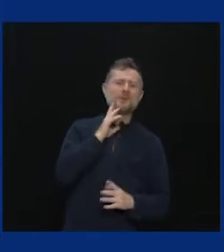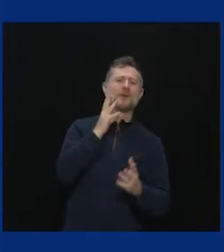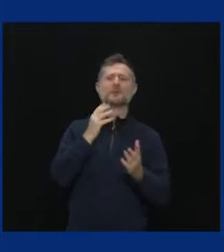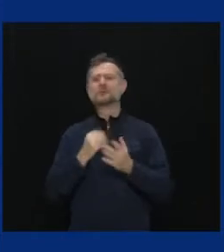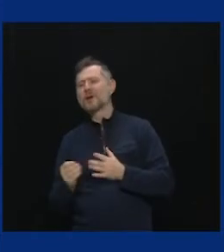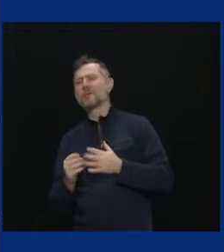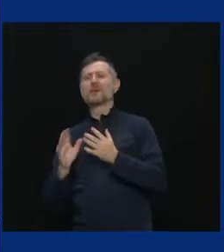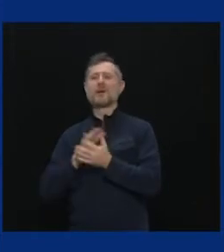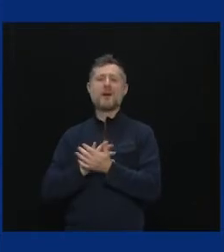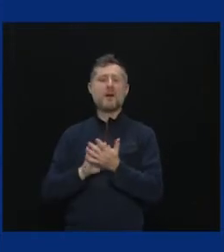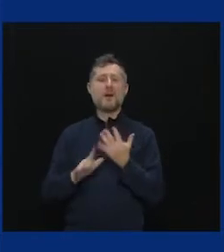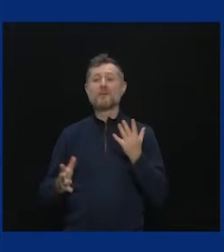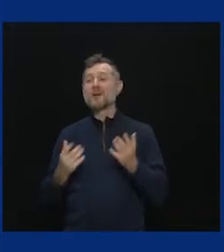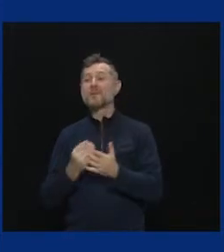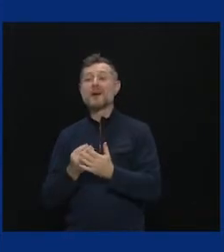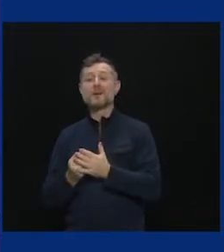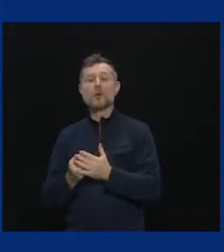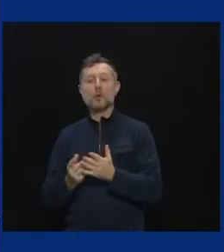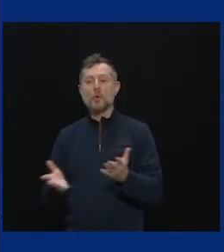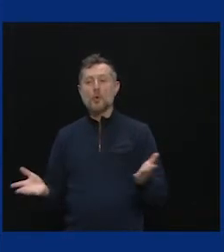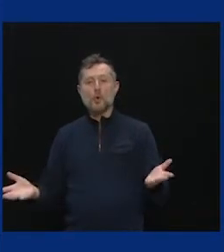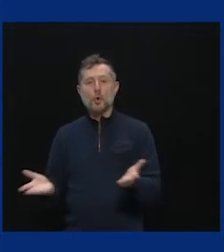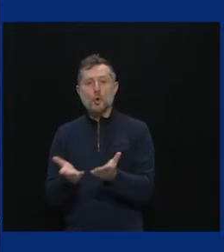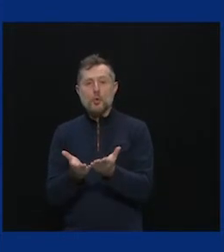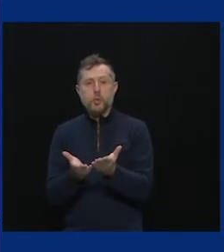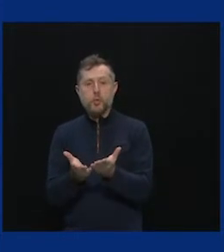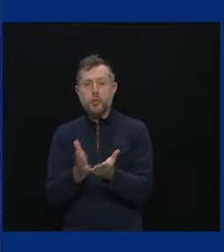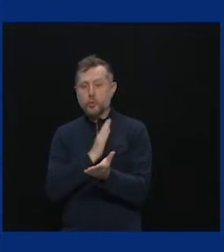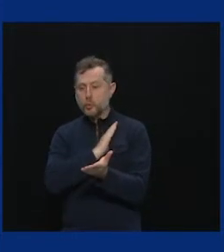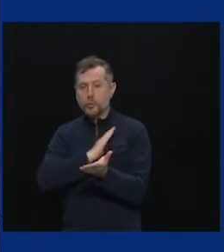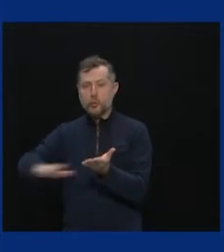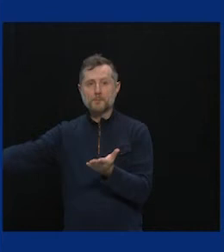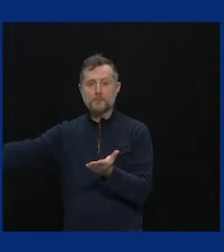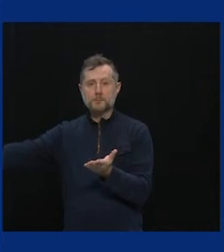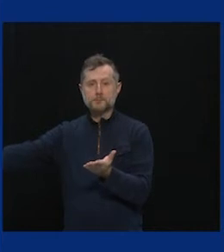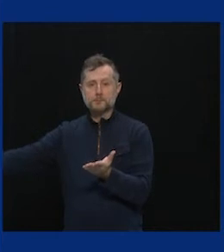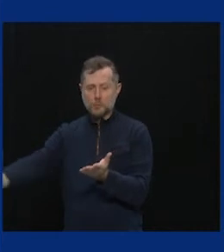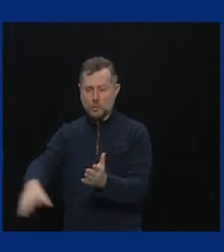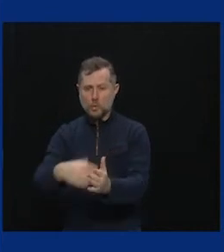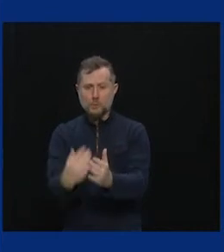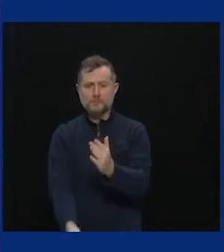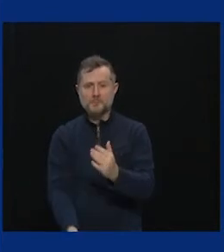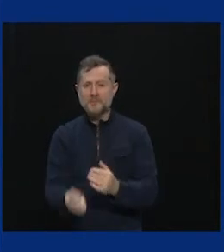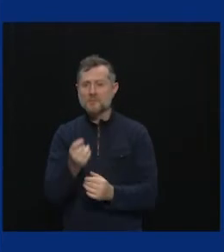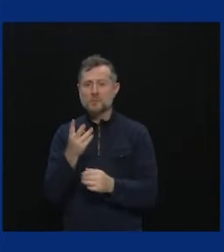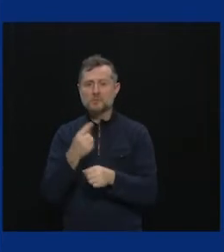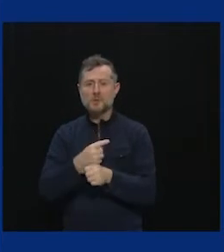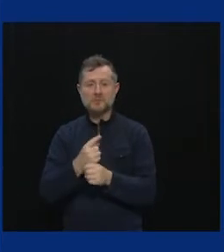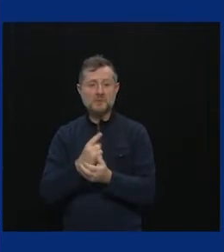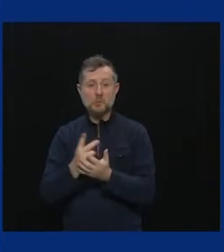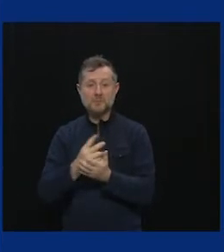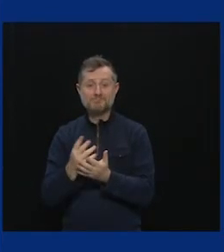dried up. All of a sudden it was there, and then it wasn't, literally in a matter of days, weeks, a couple of months.